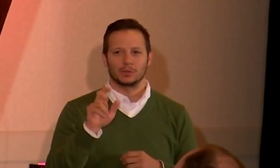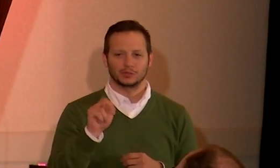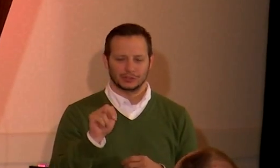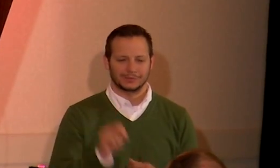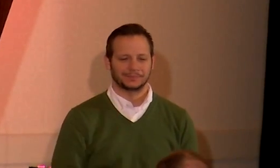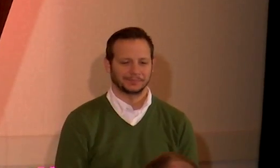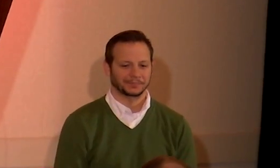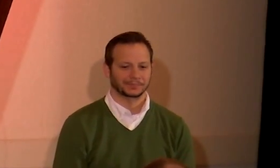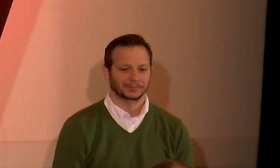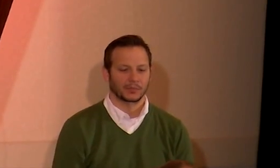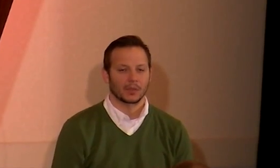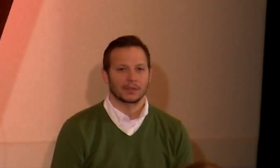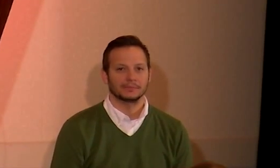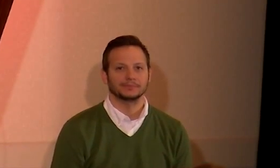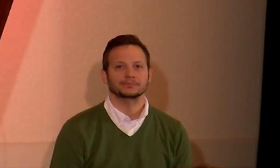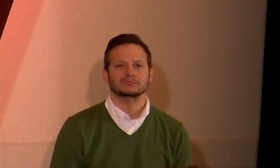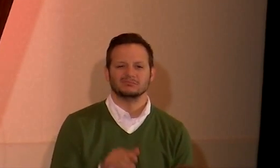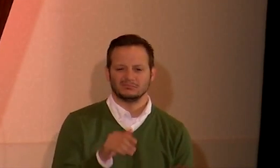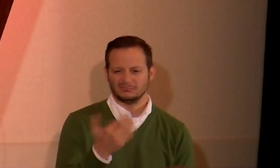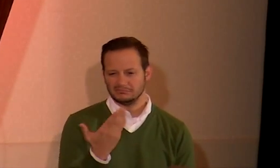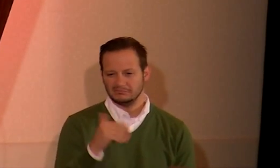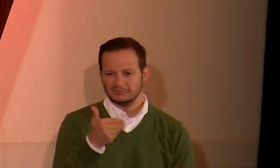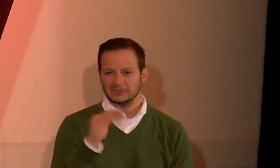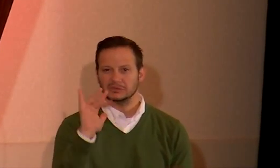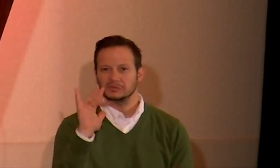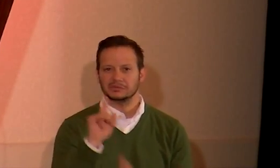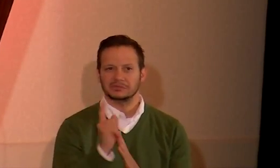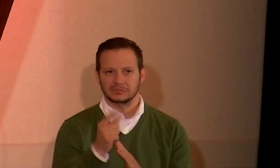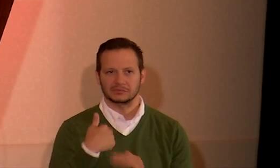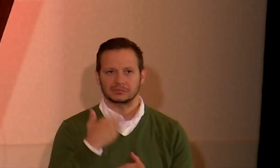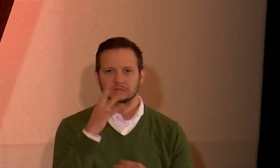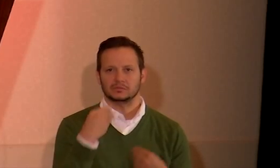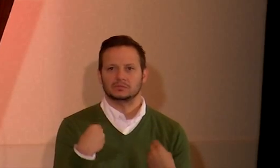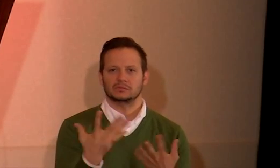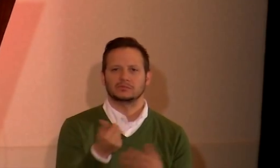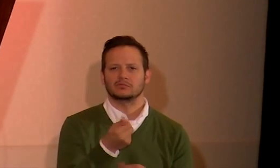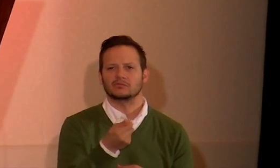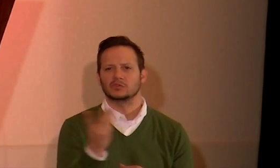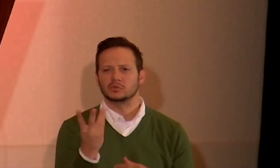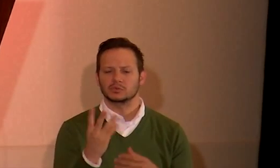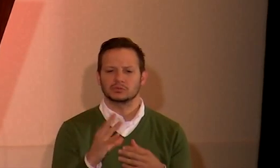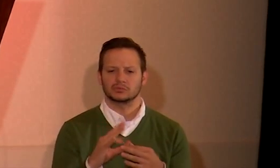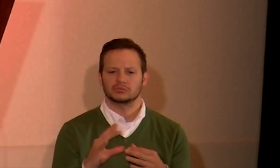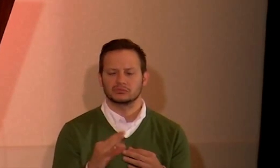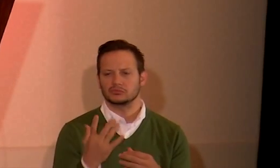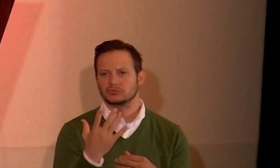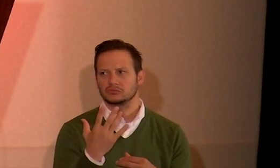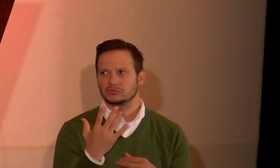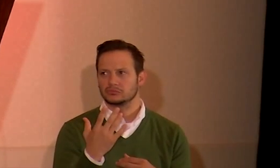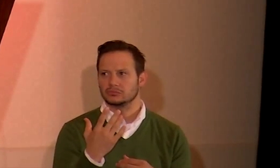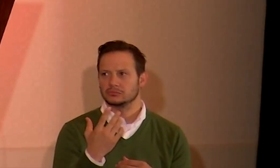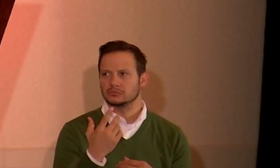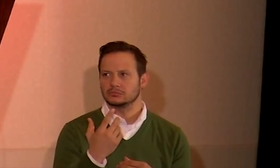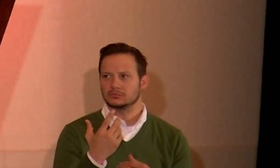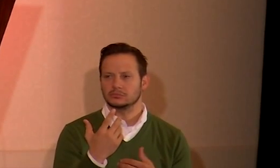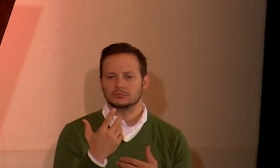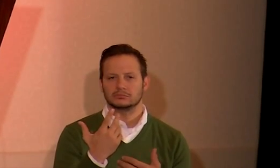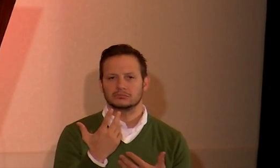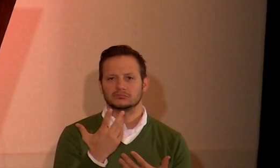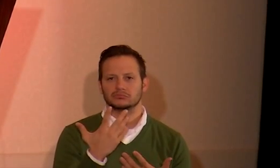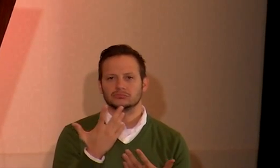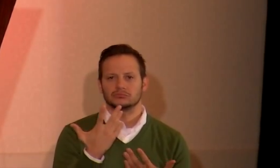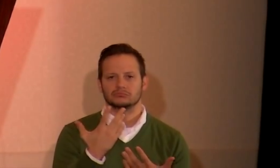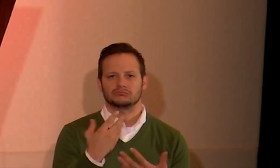Okay, in the course of the next 25 minutes or so, I want to offer a few bits of, shall we say, gratuitous